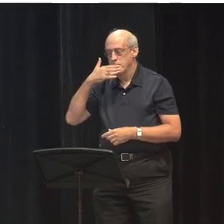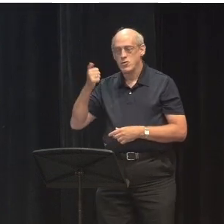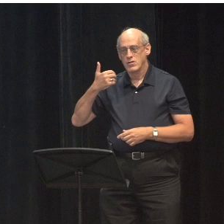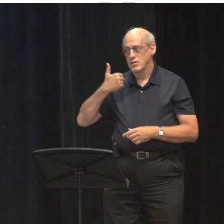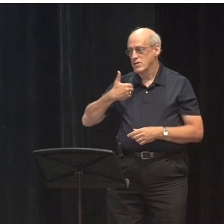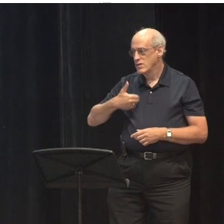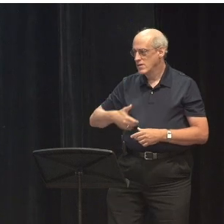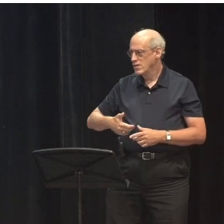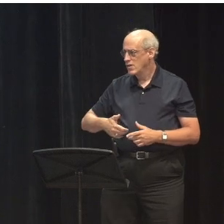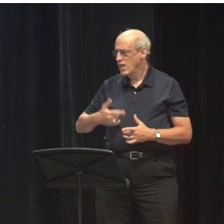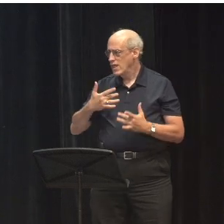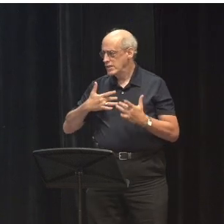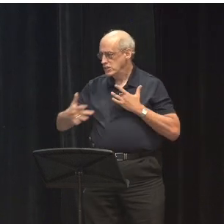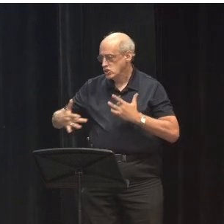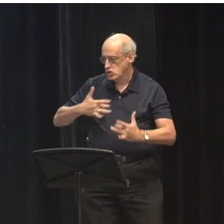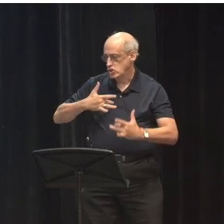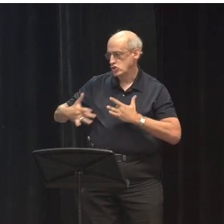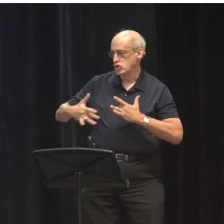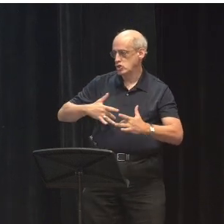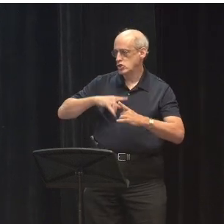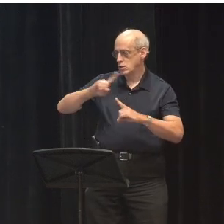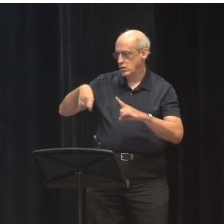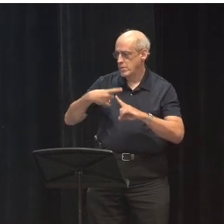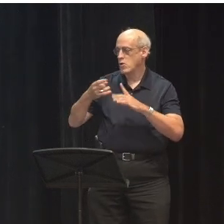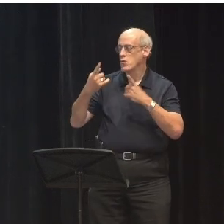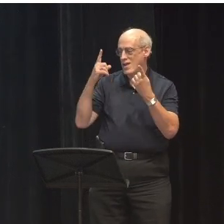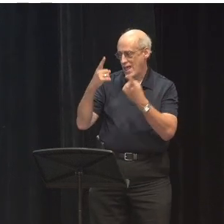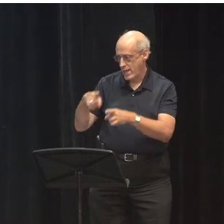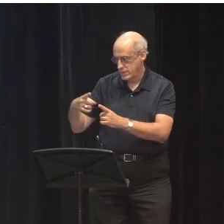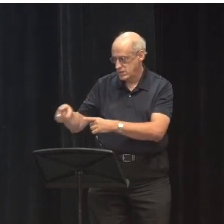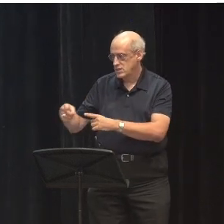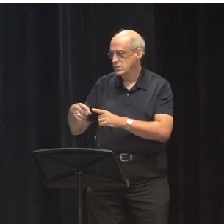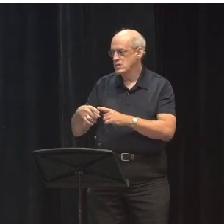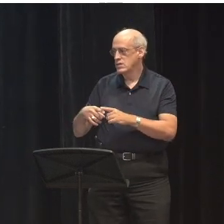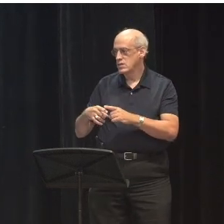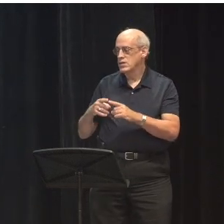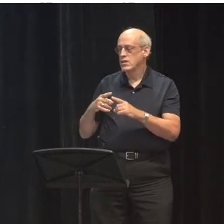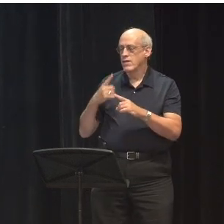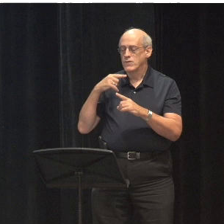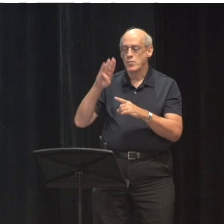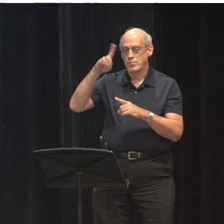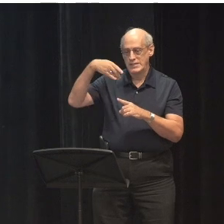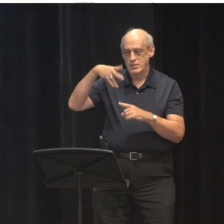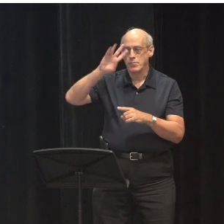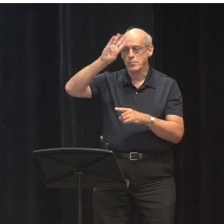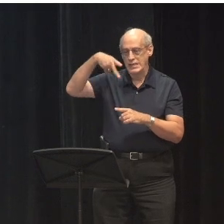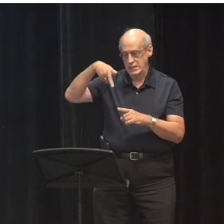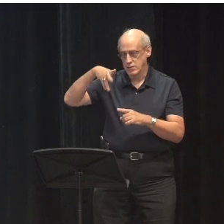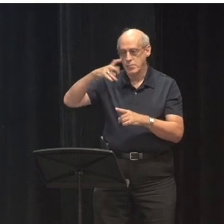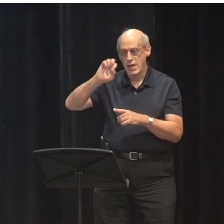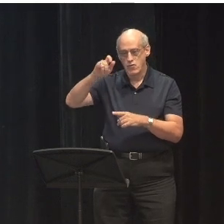I was extremely concerned about what happened at Wagner Park.